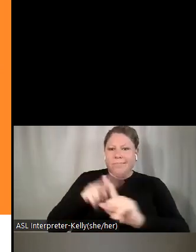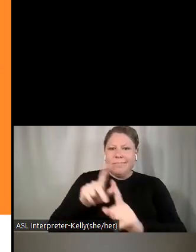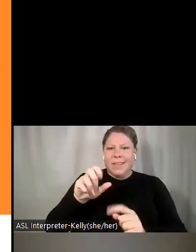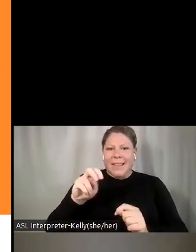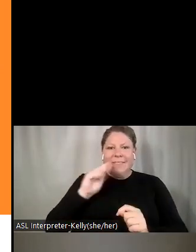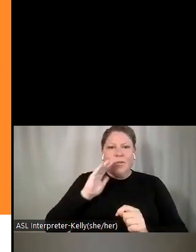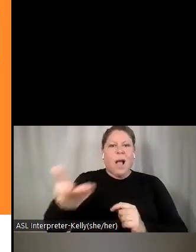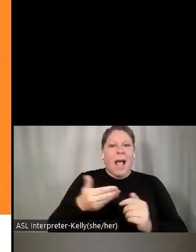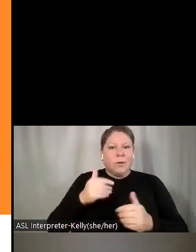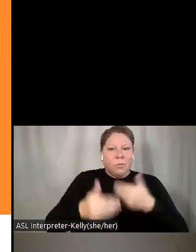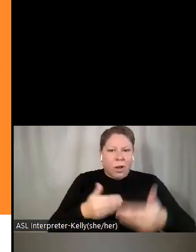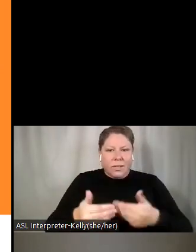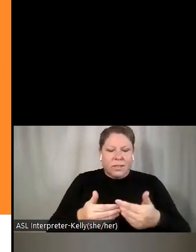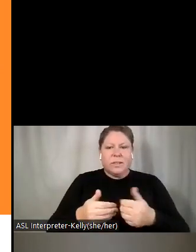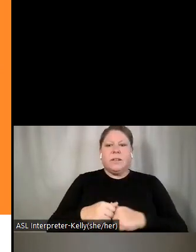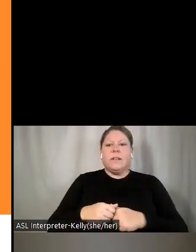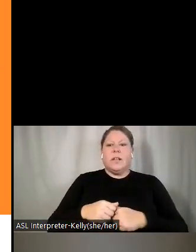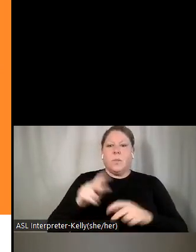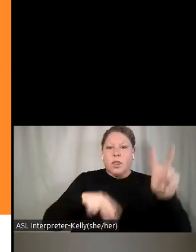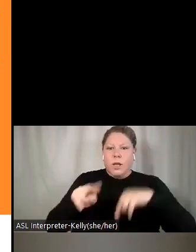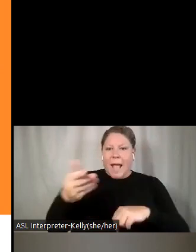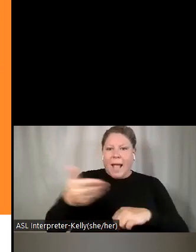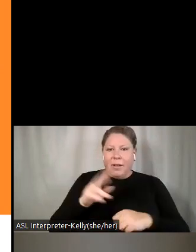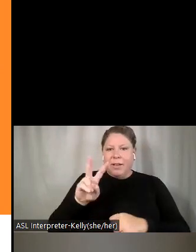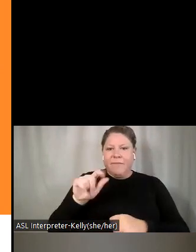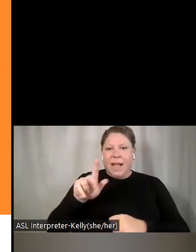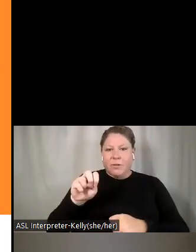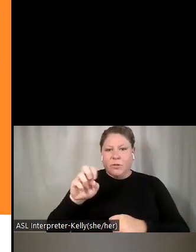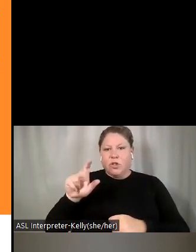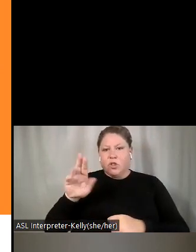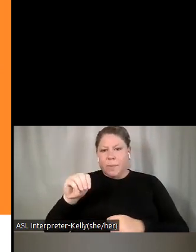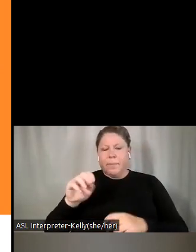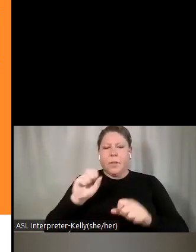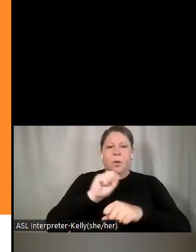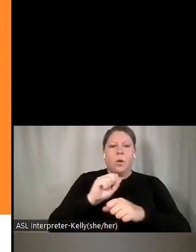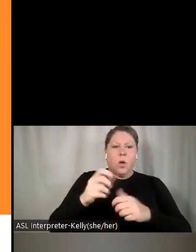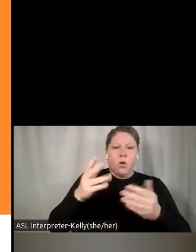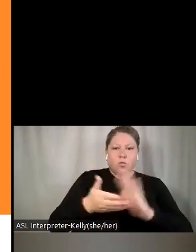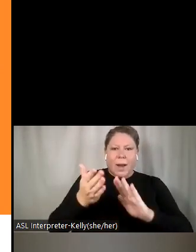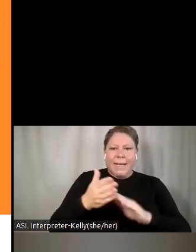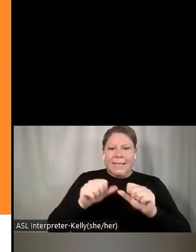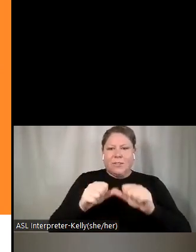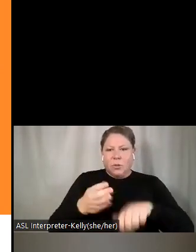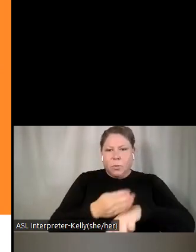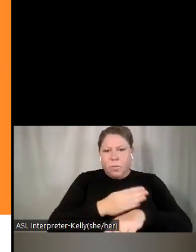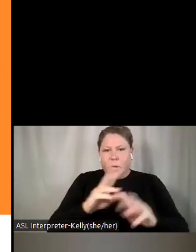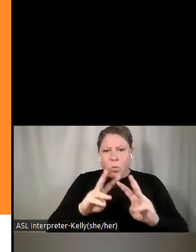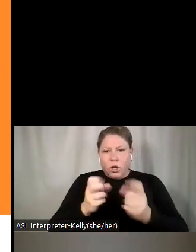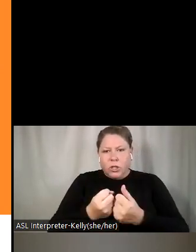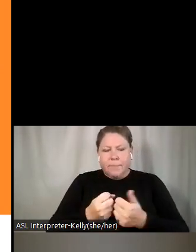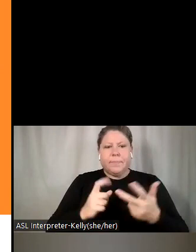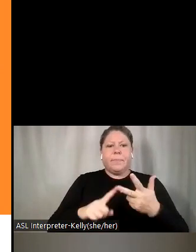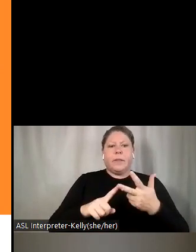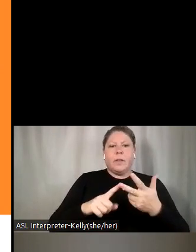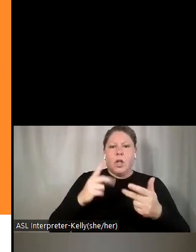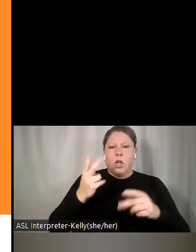values, our hiring value stream, running concerted improvement workshops, and leveraging visual management, data,